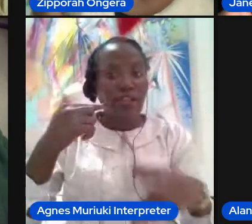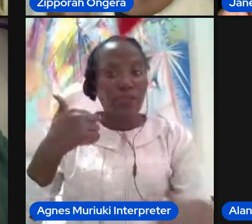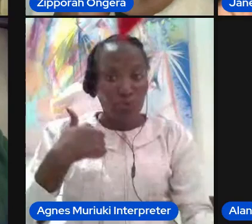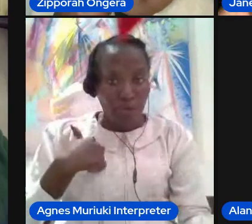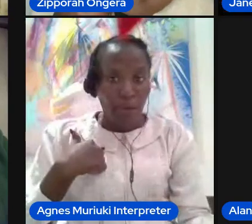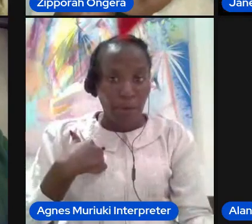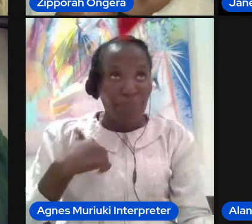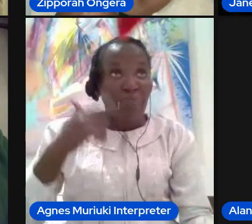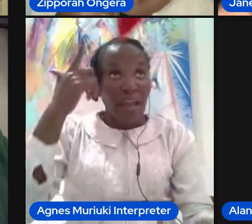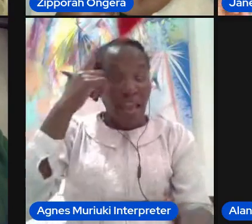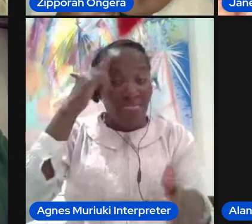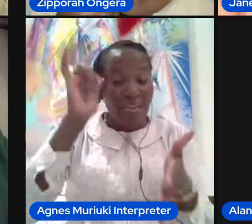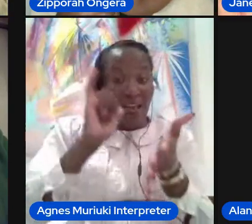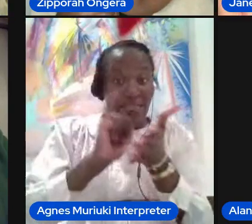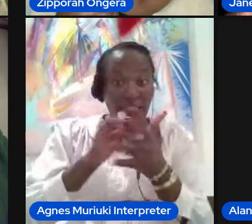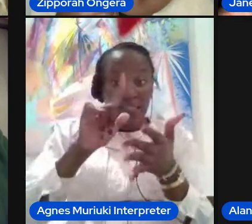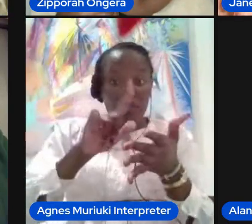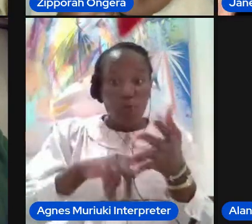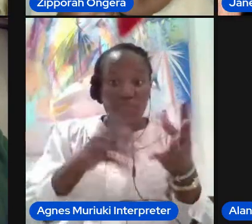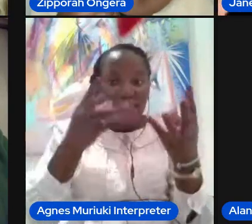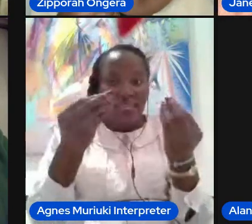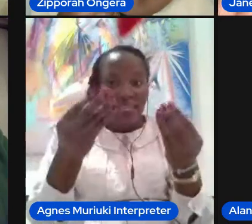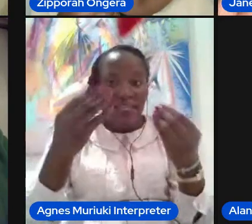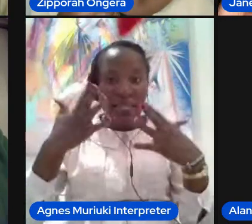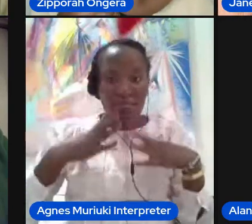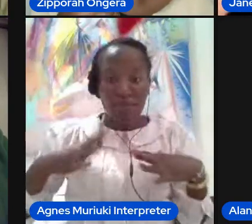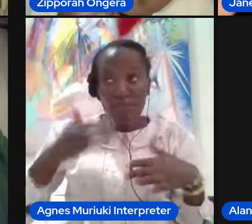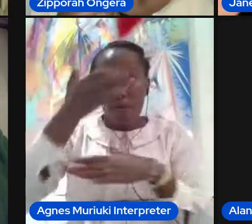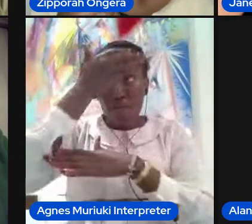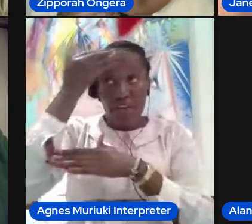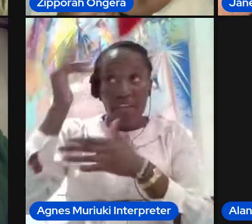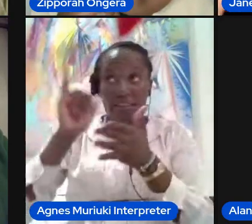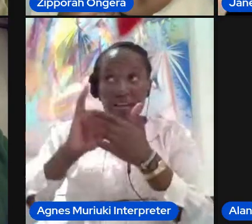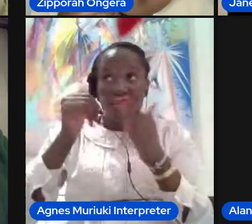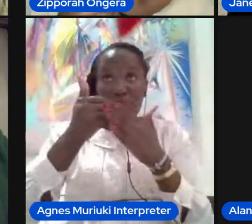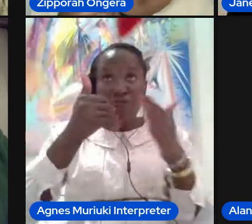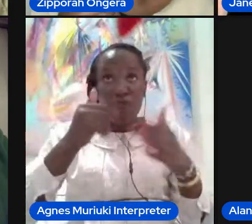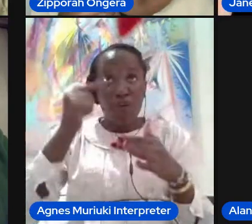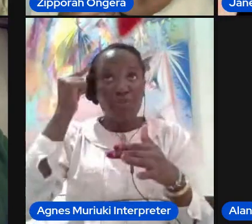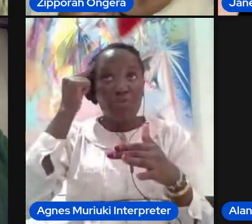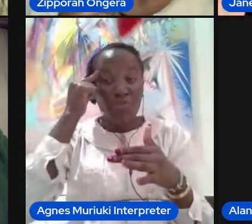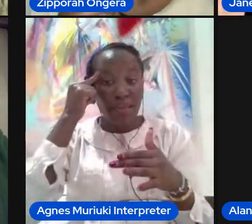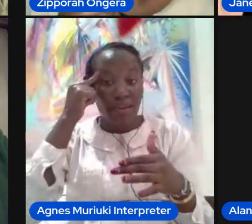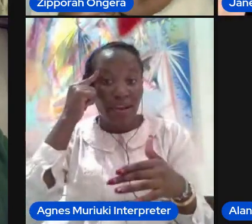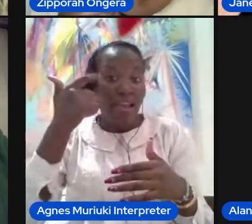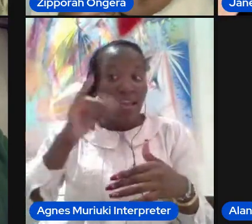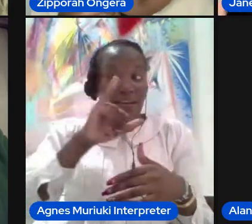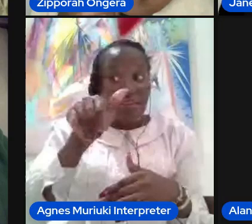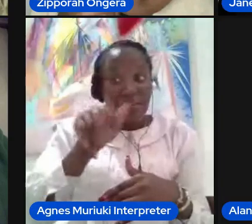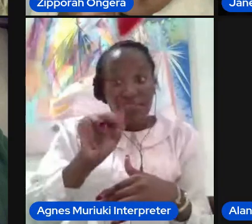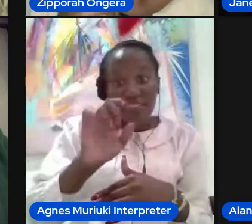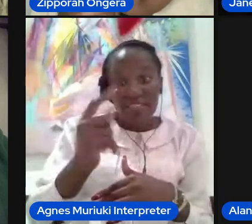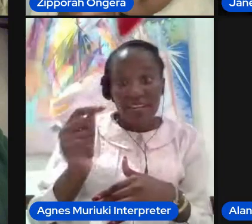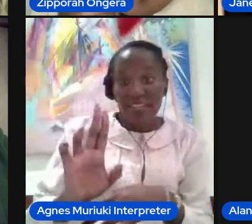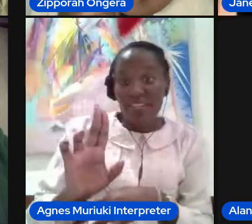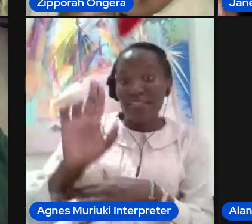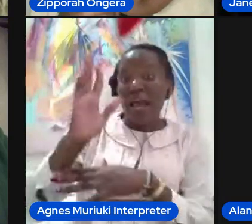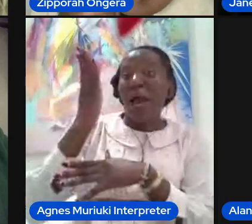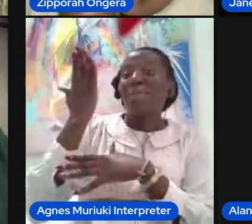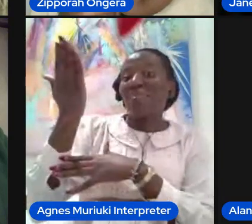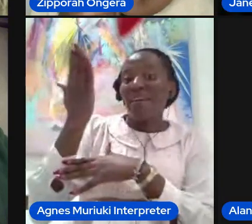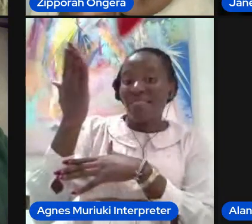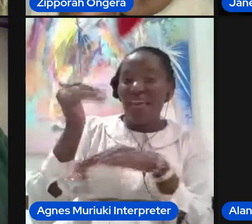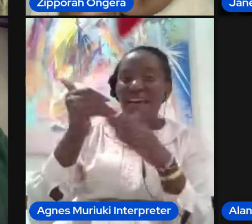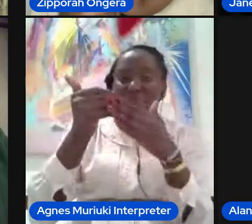people usually forget, that before you think Janet Machuka is way up there for me to even get the audience, have